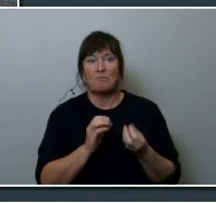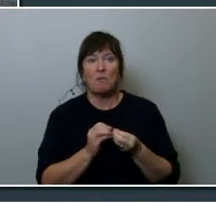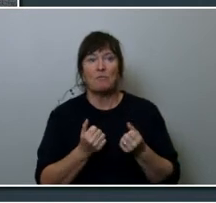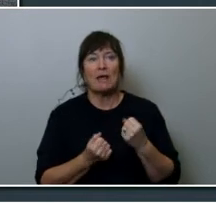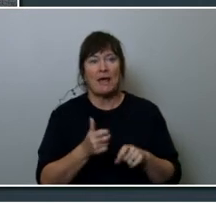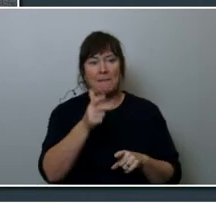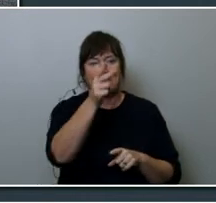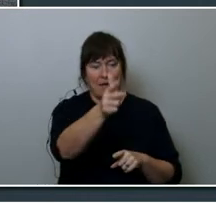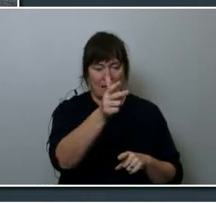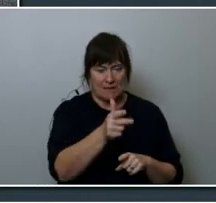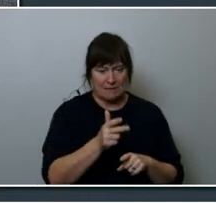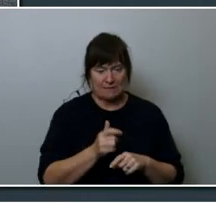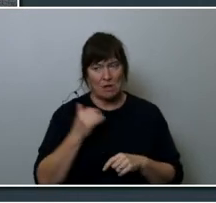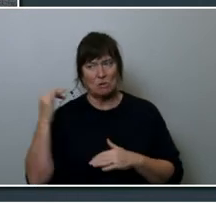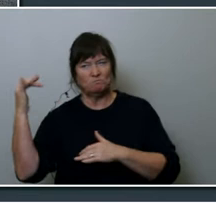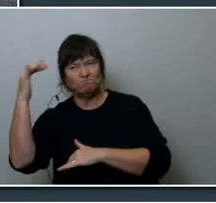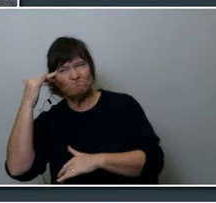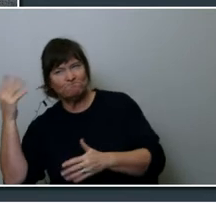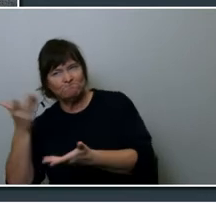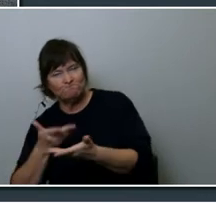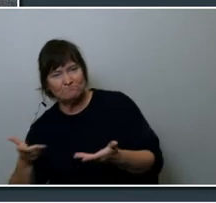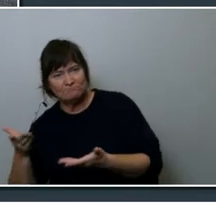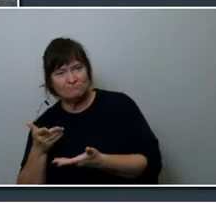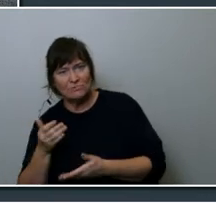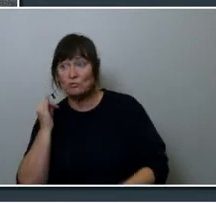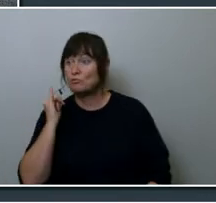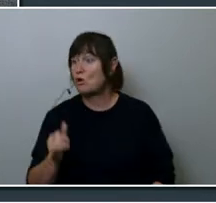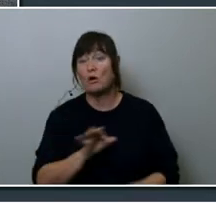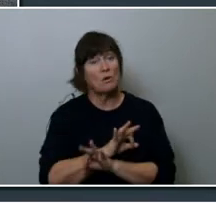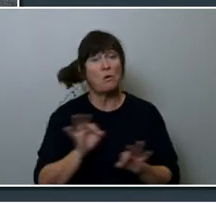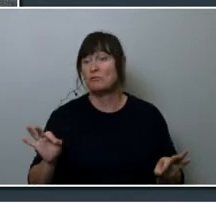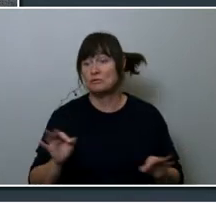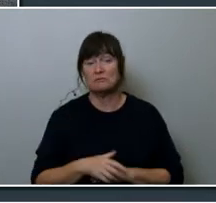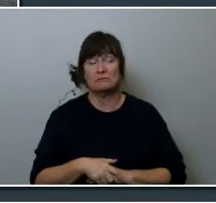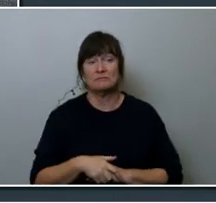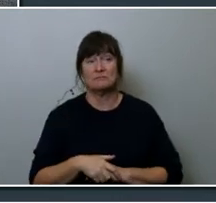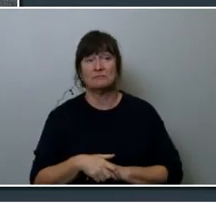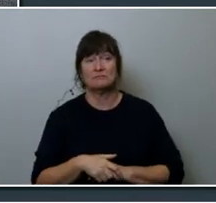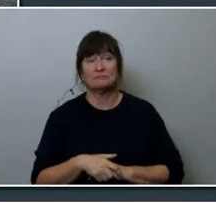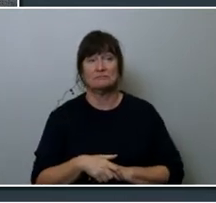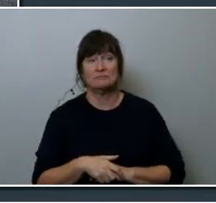parking. So we had a thought about this, and look, you're wrong, it won't.